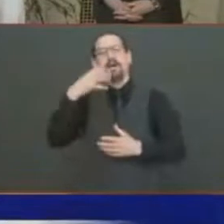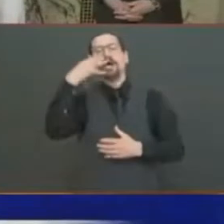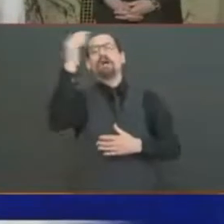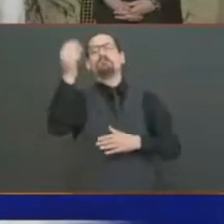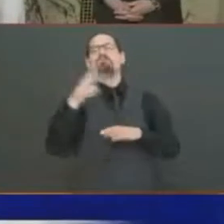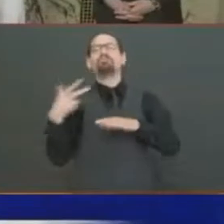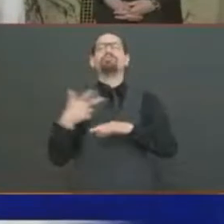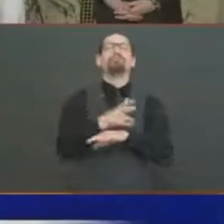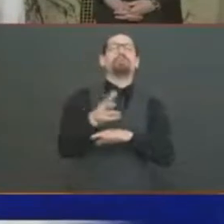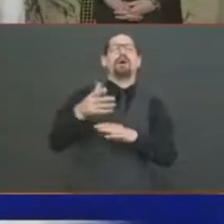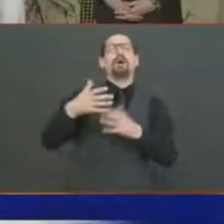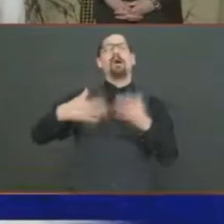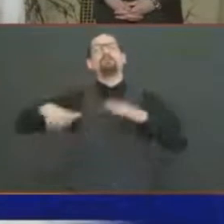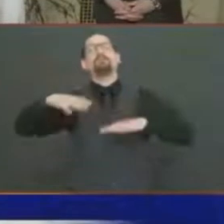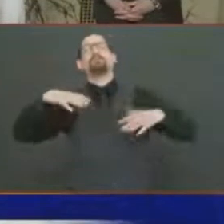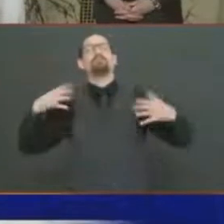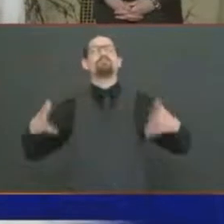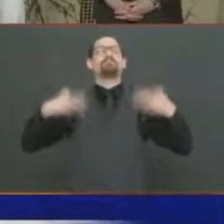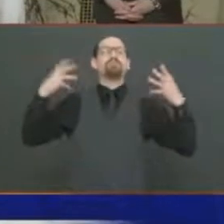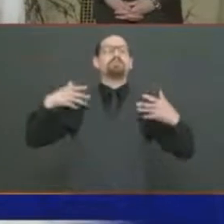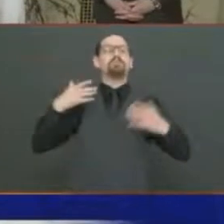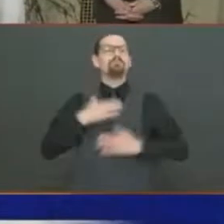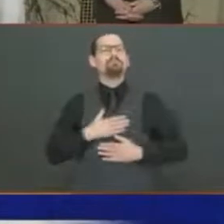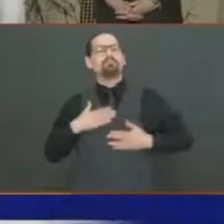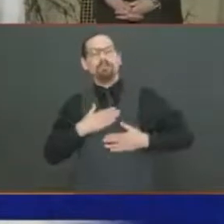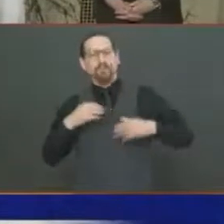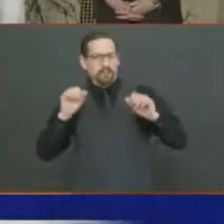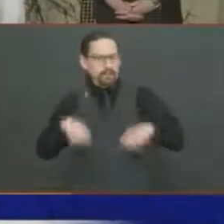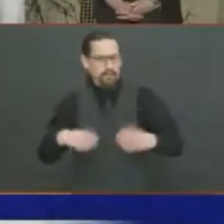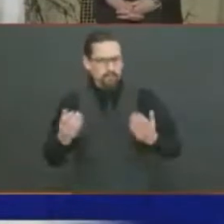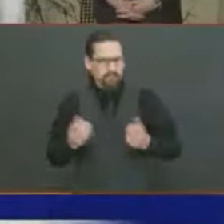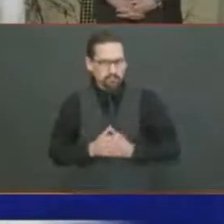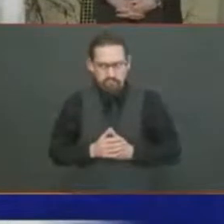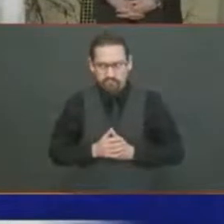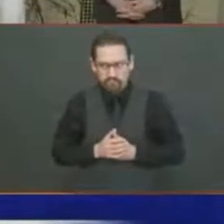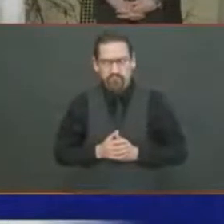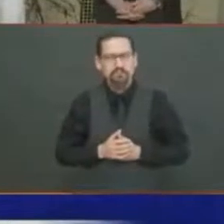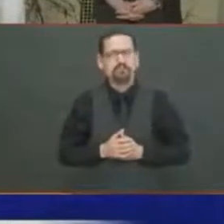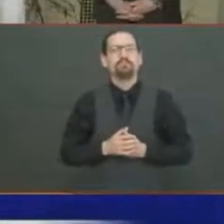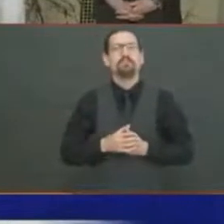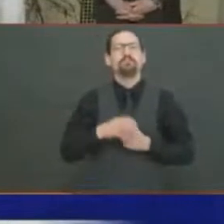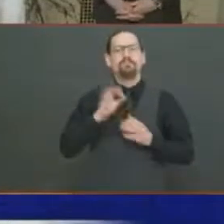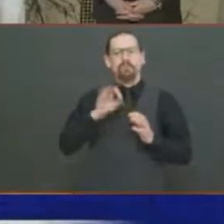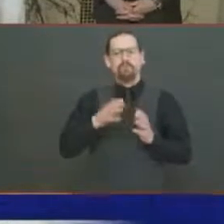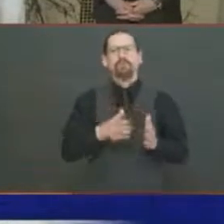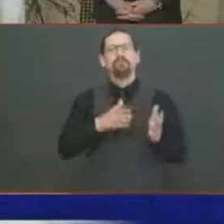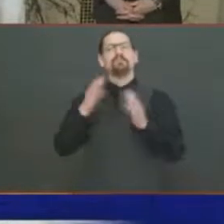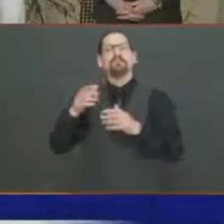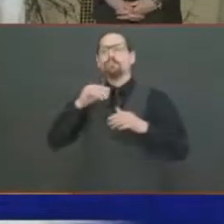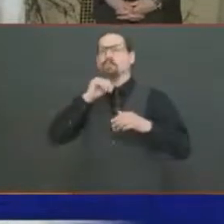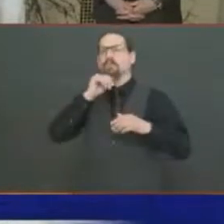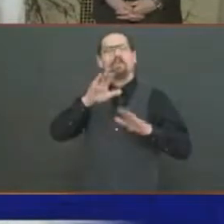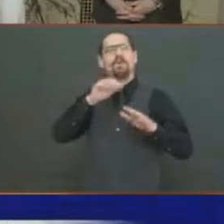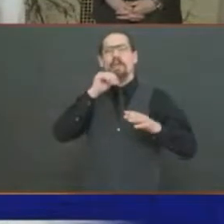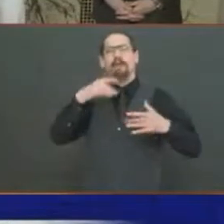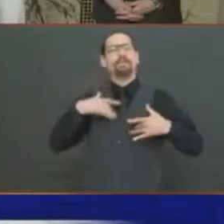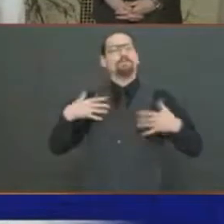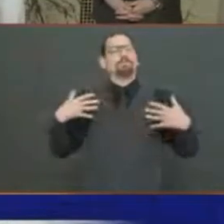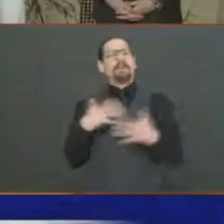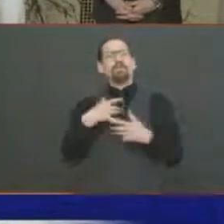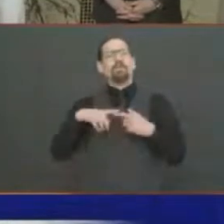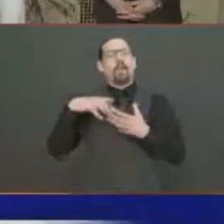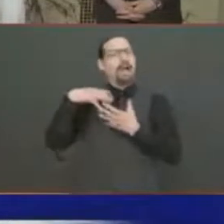again, but don't go to the park and congregate, because we all know that that's what causes troubles. Okay, as